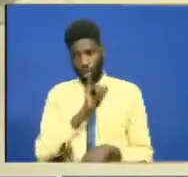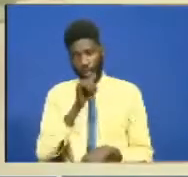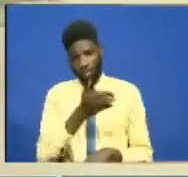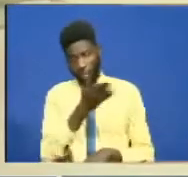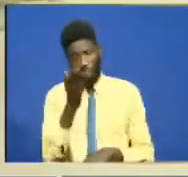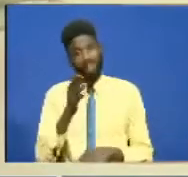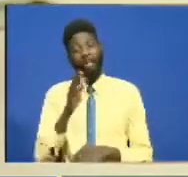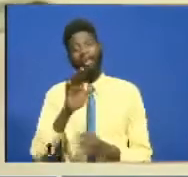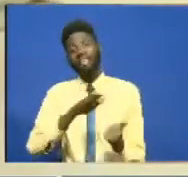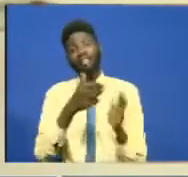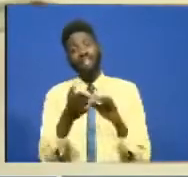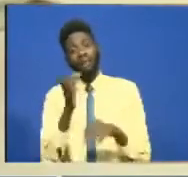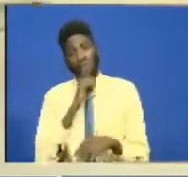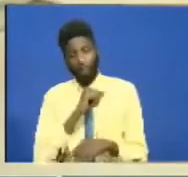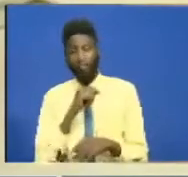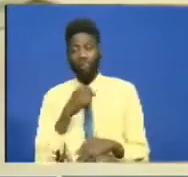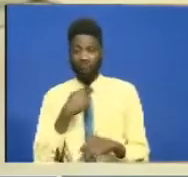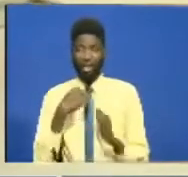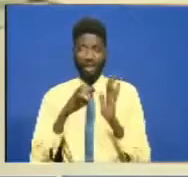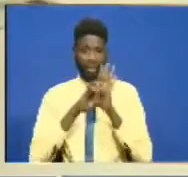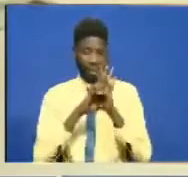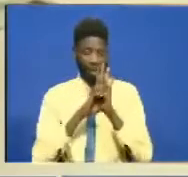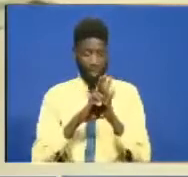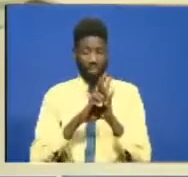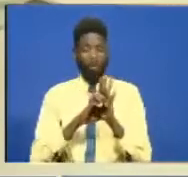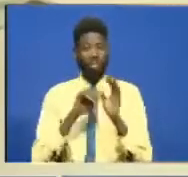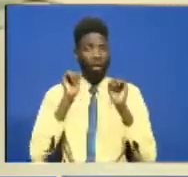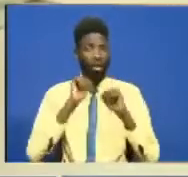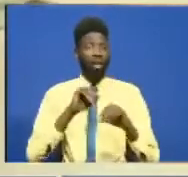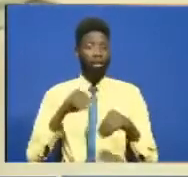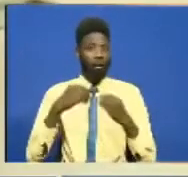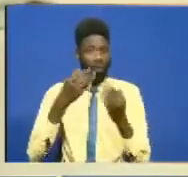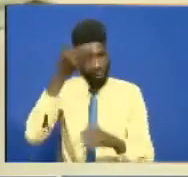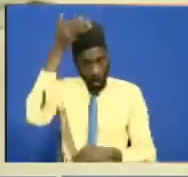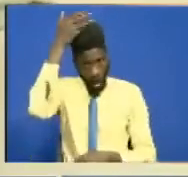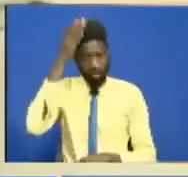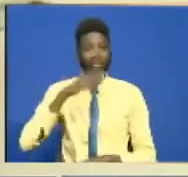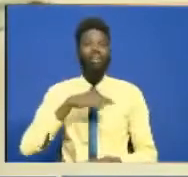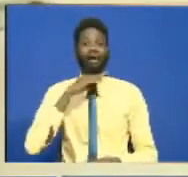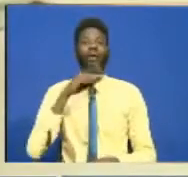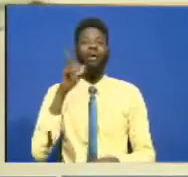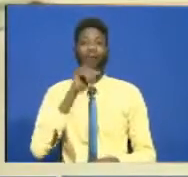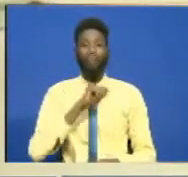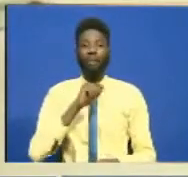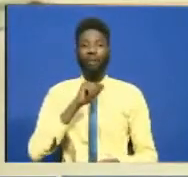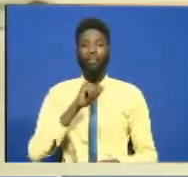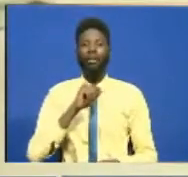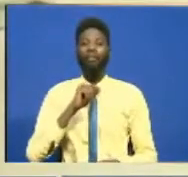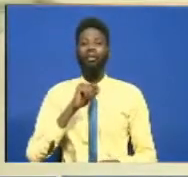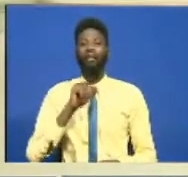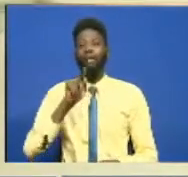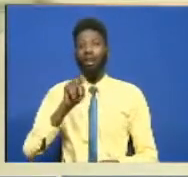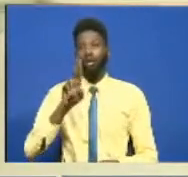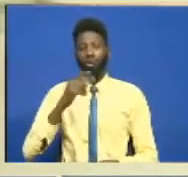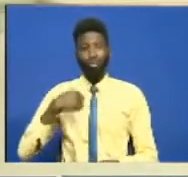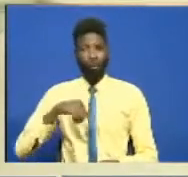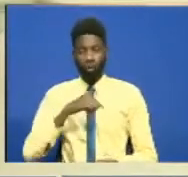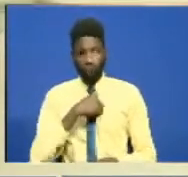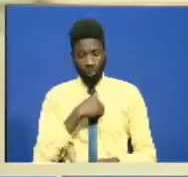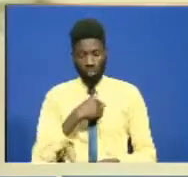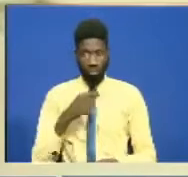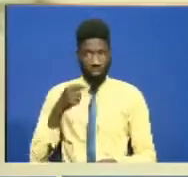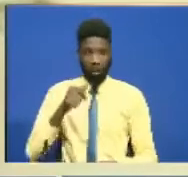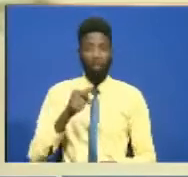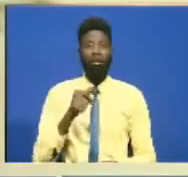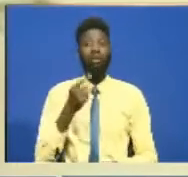I can give a good example of a nurse who died here in KU. We were forced to raise 250,000